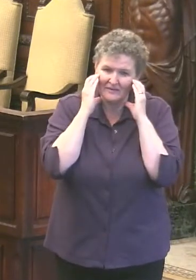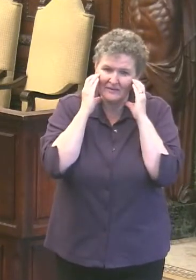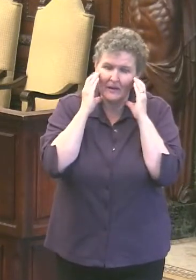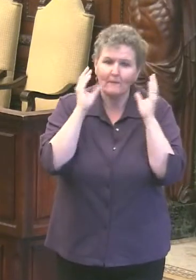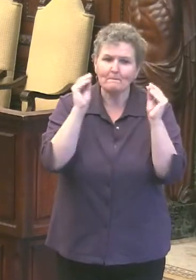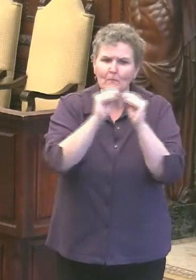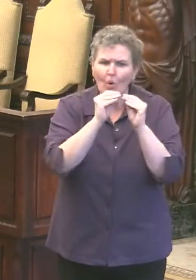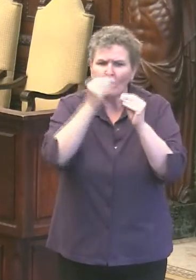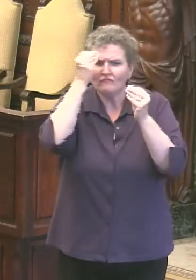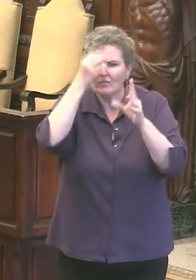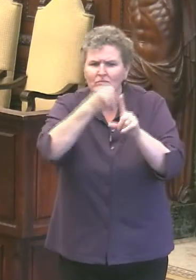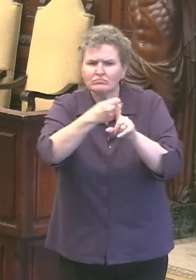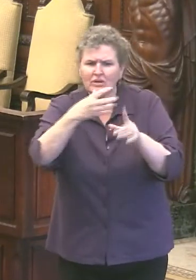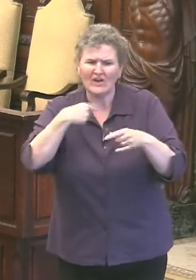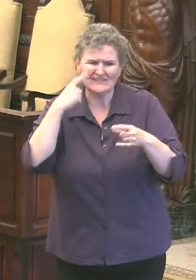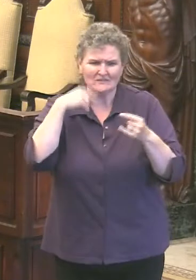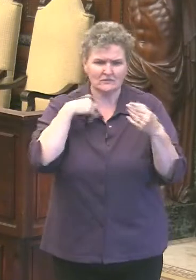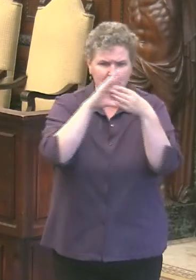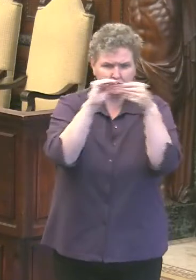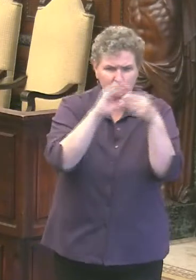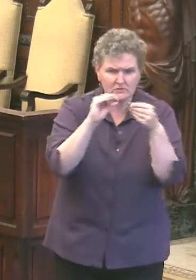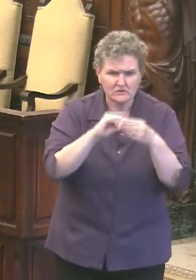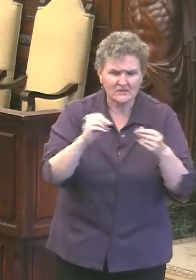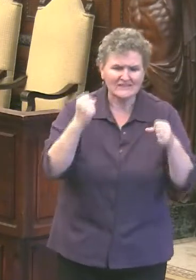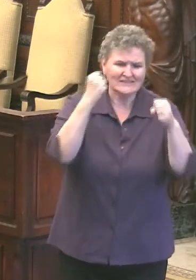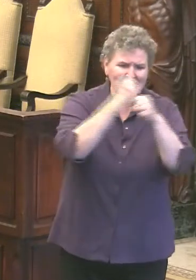discussed here, as well as our statistics, is at